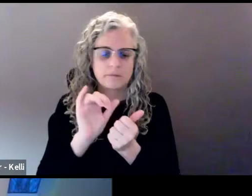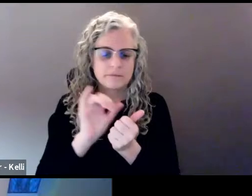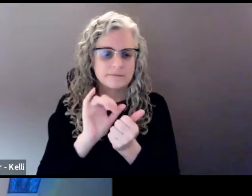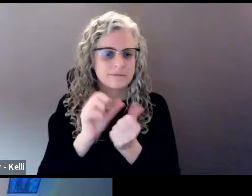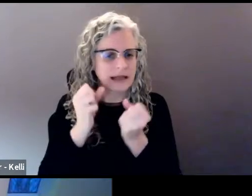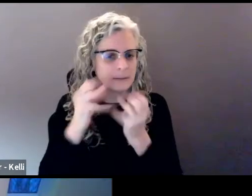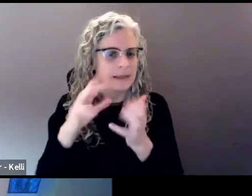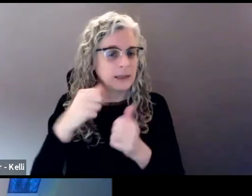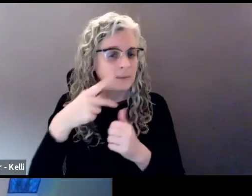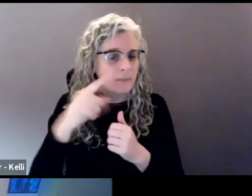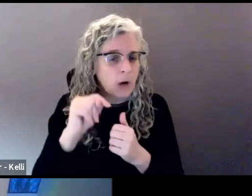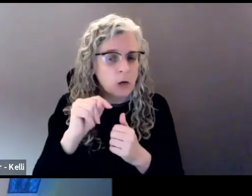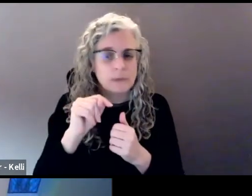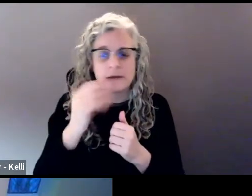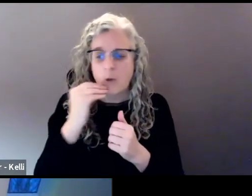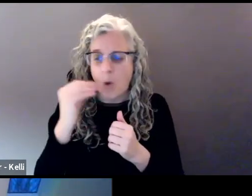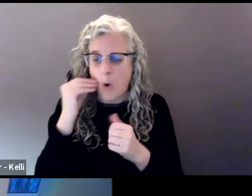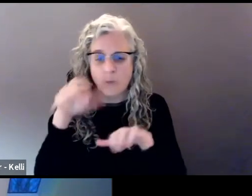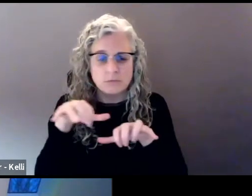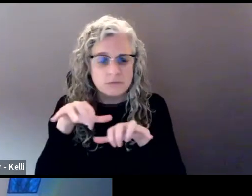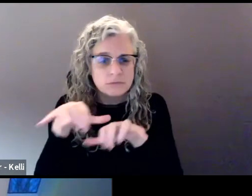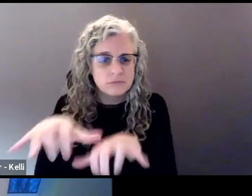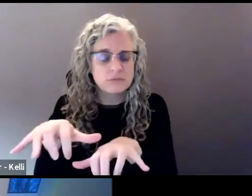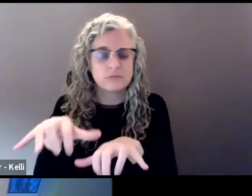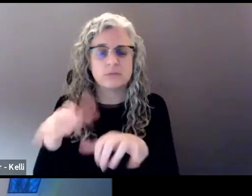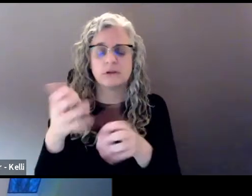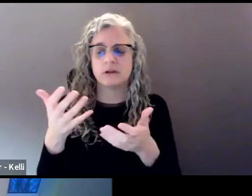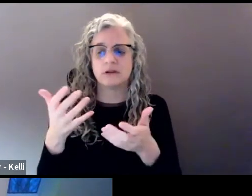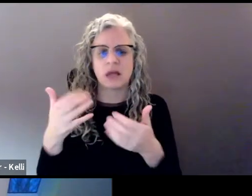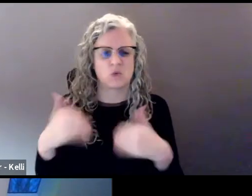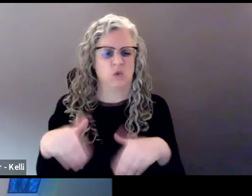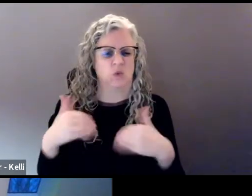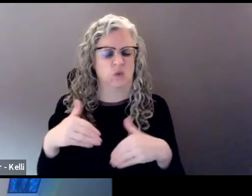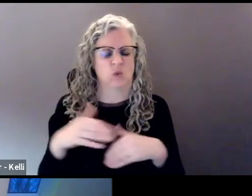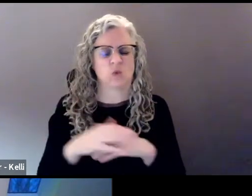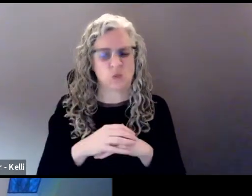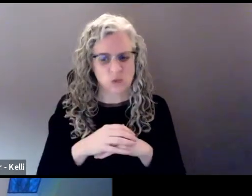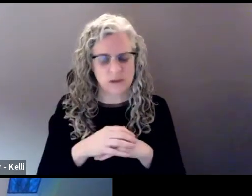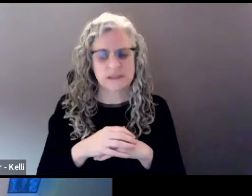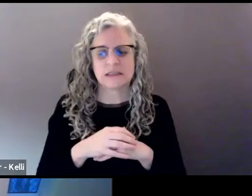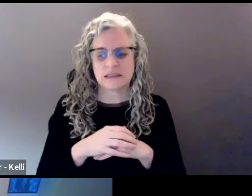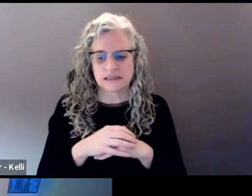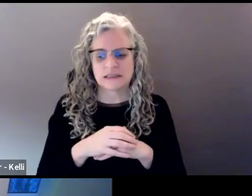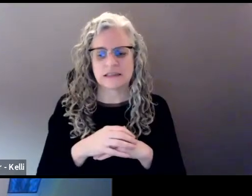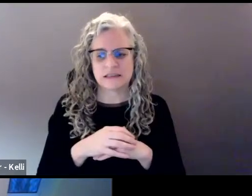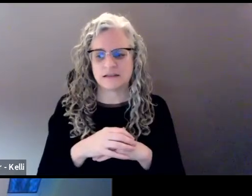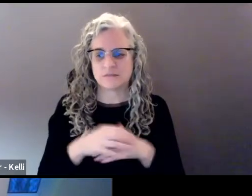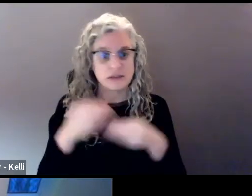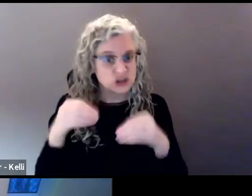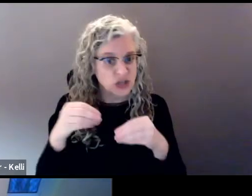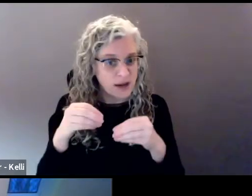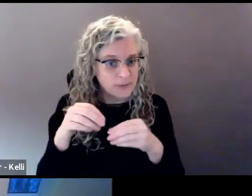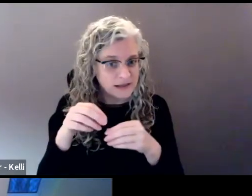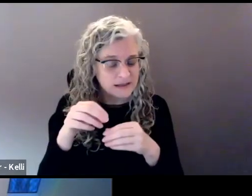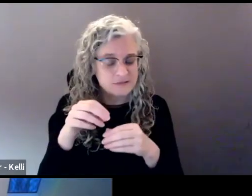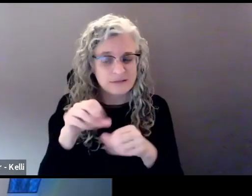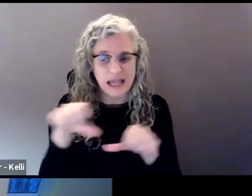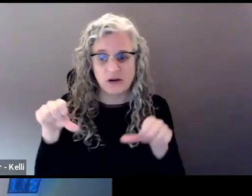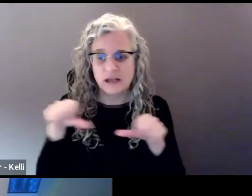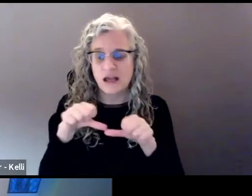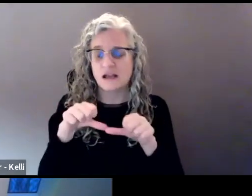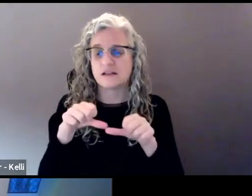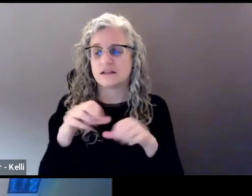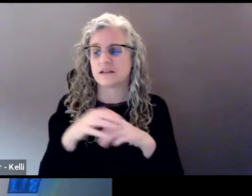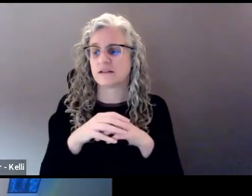buildings, and in terms of having these shopping areas